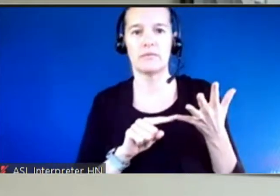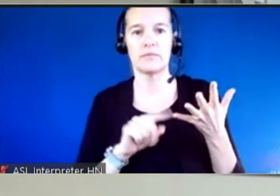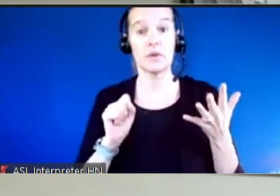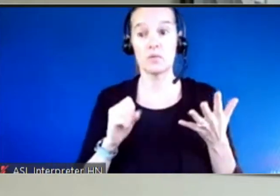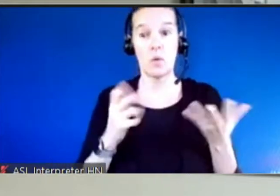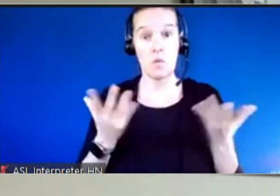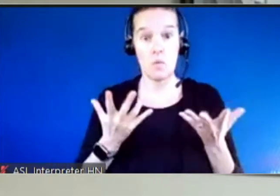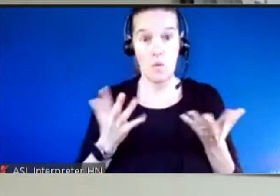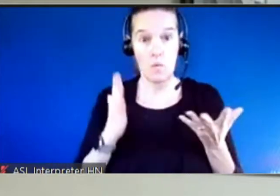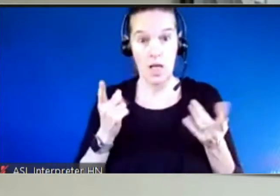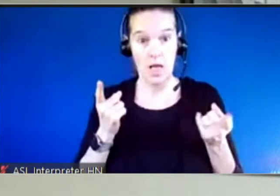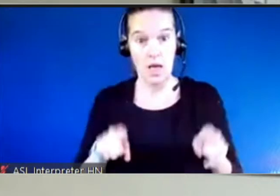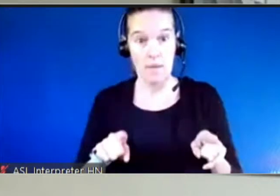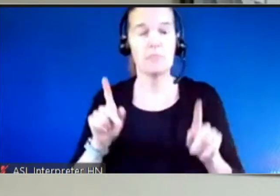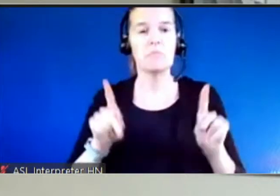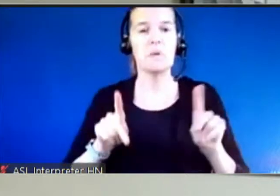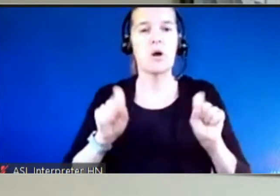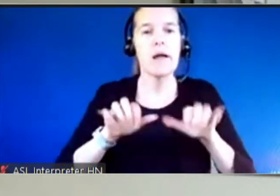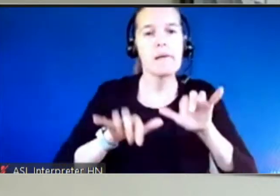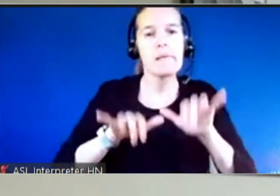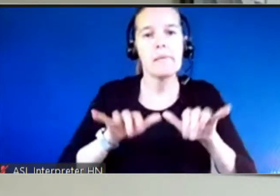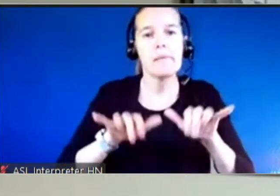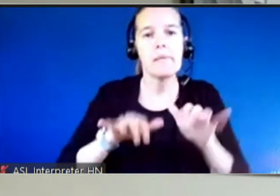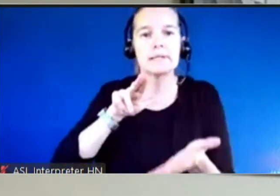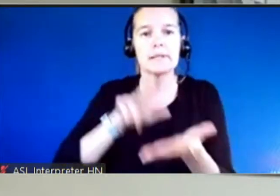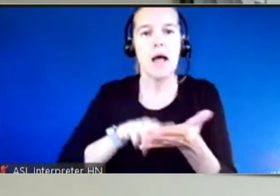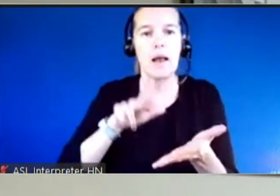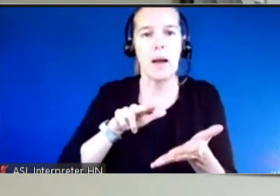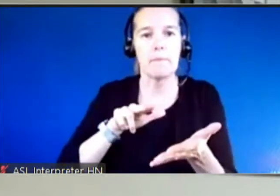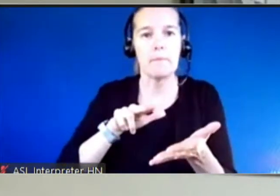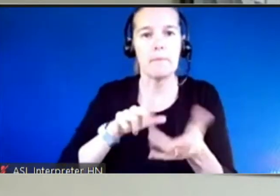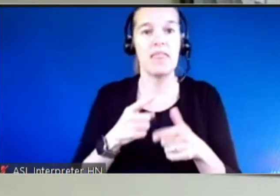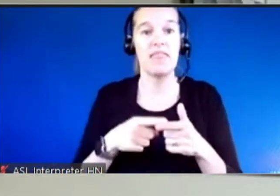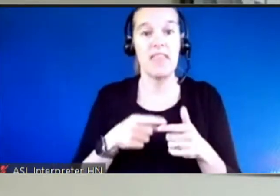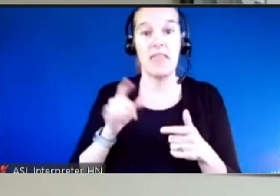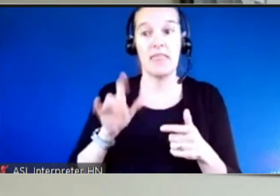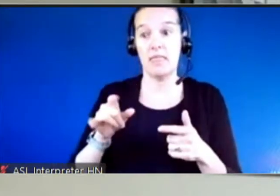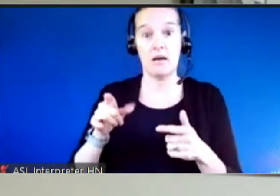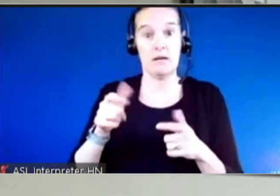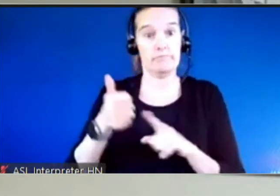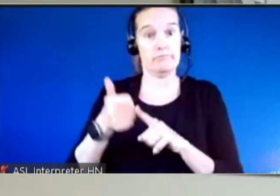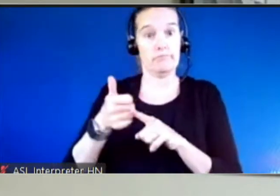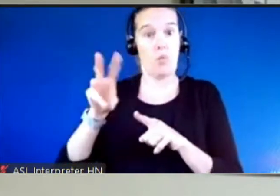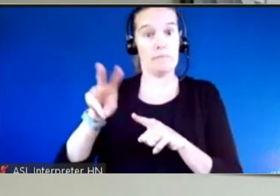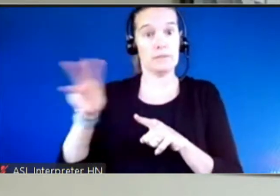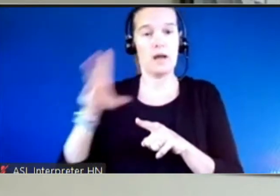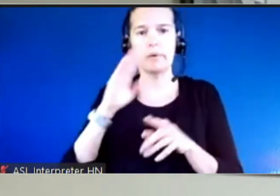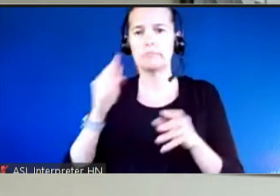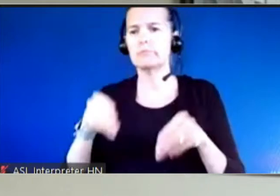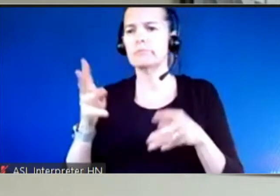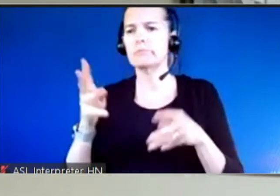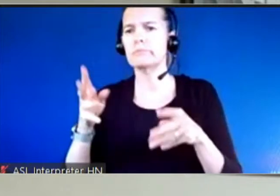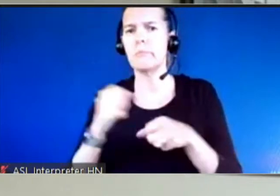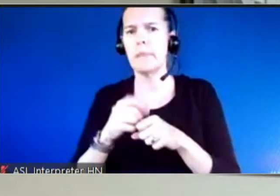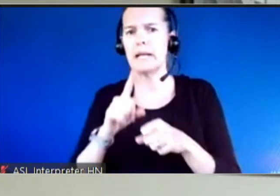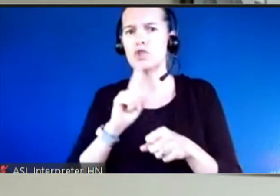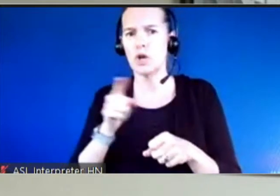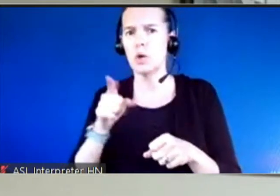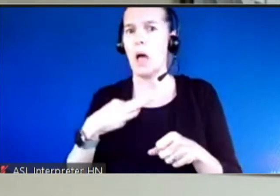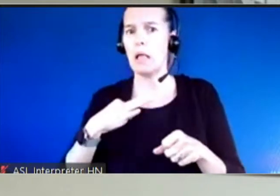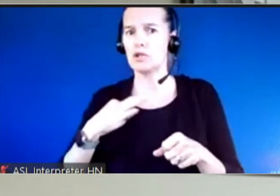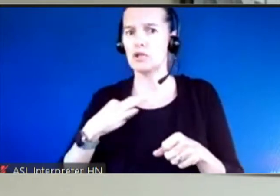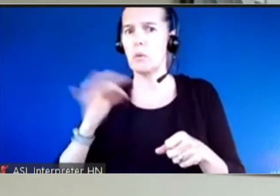up, and the site would check your eligibility and then find a vaccine site